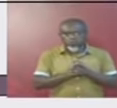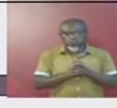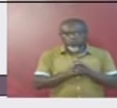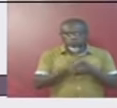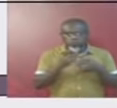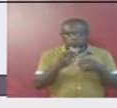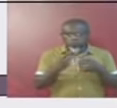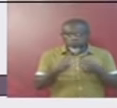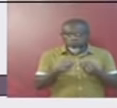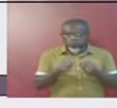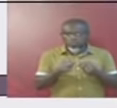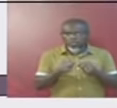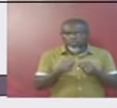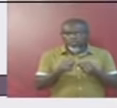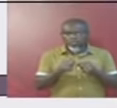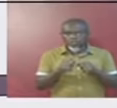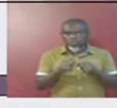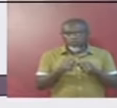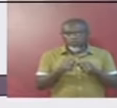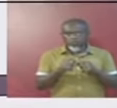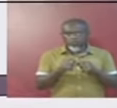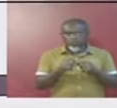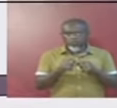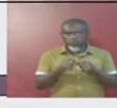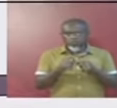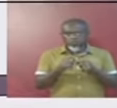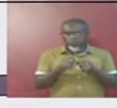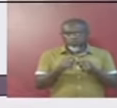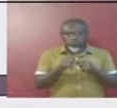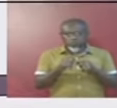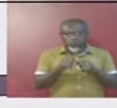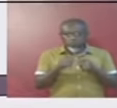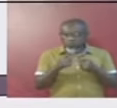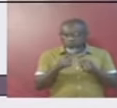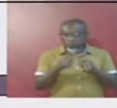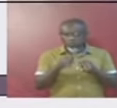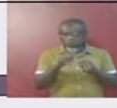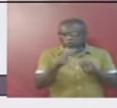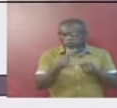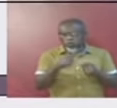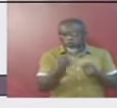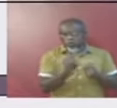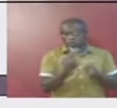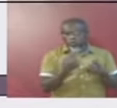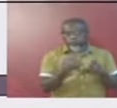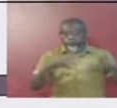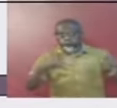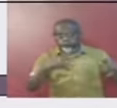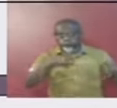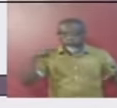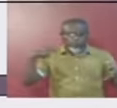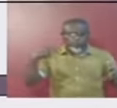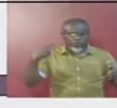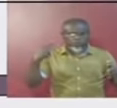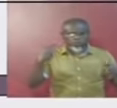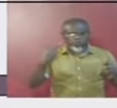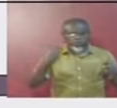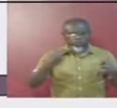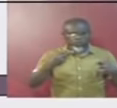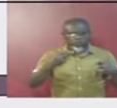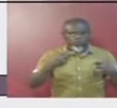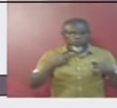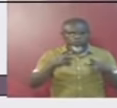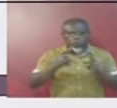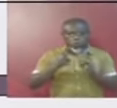certainly not just an increased risk, not just an increased risk of admissions